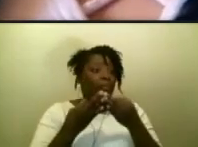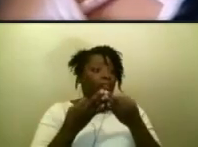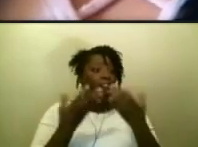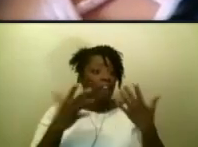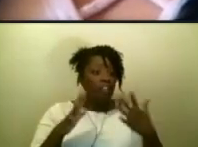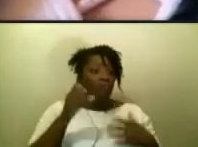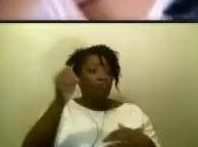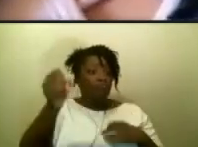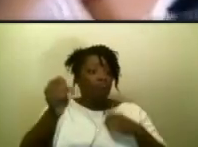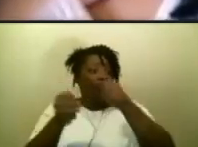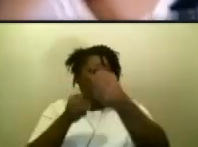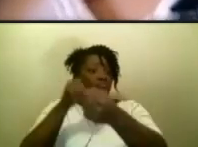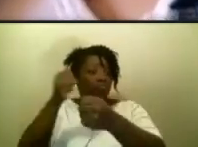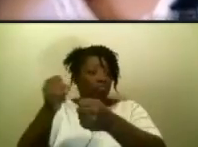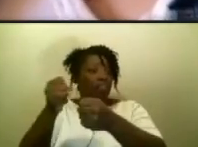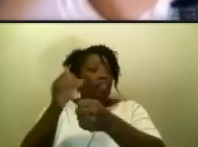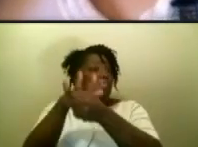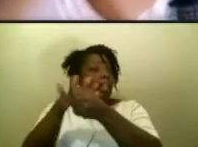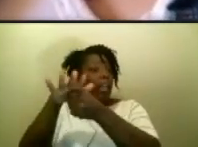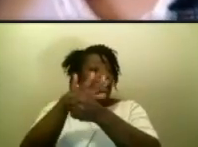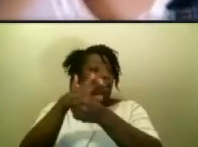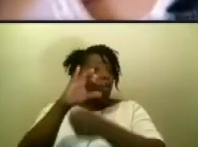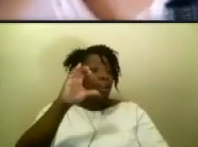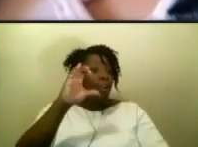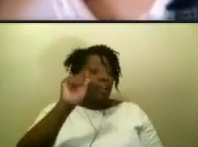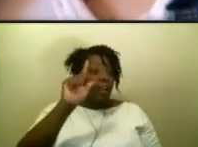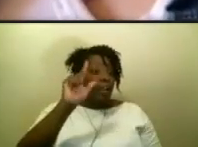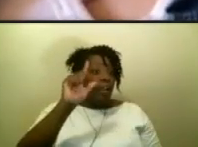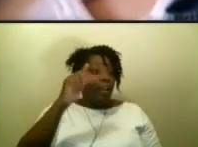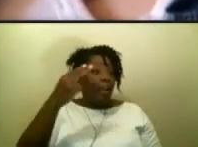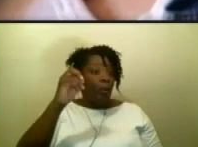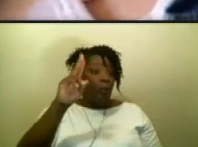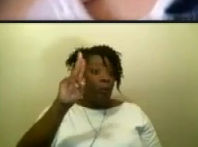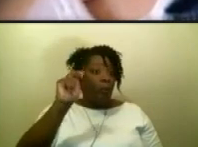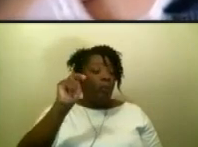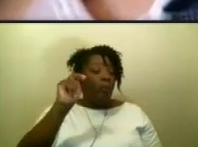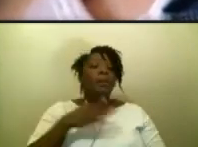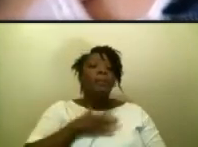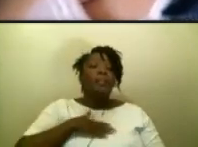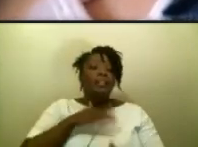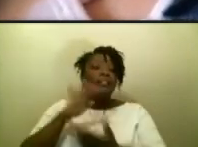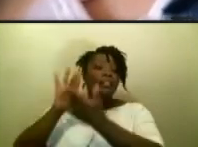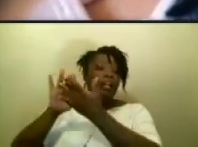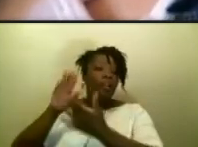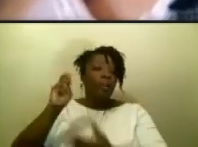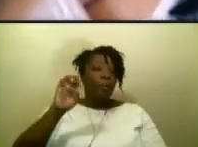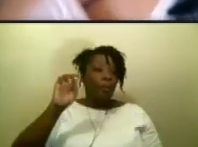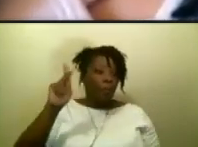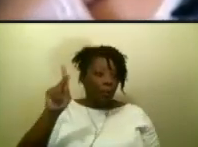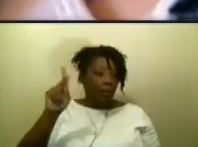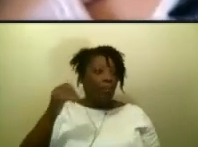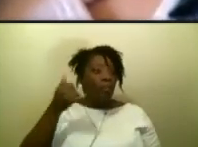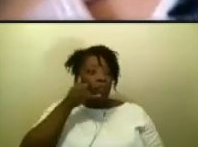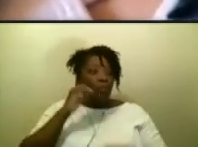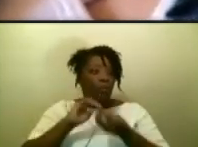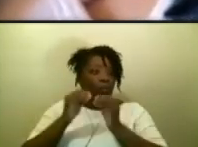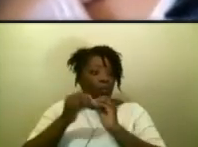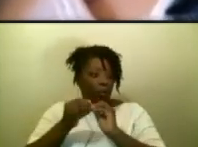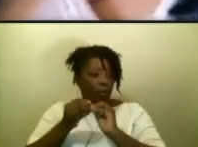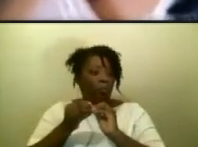Calhoun, to please reach out to MIRC and their intake number, or to the ACLU of